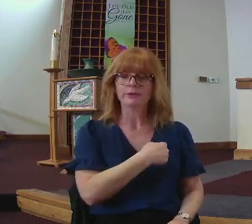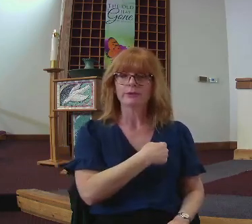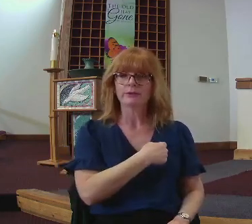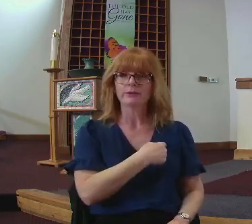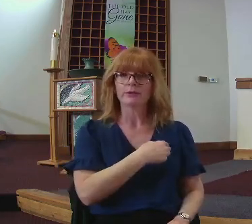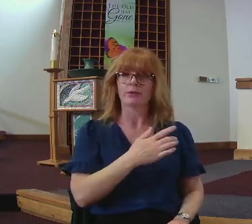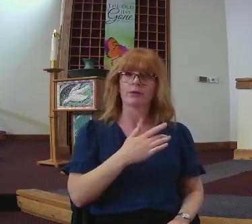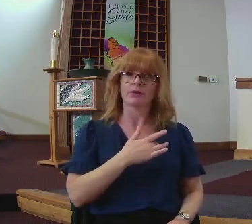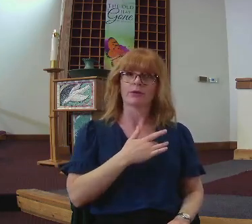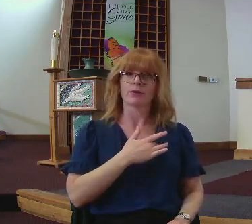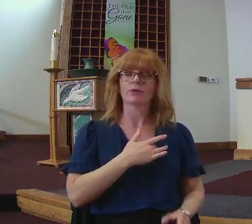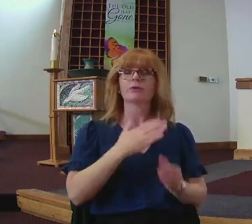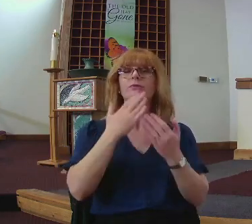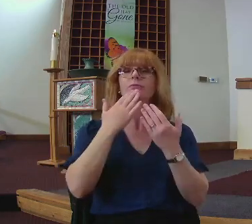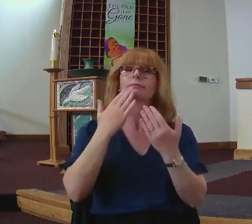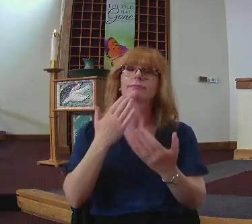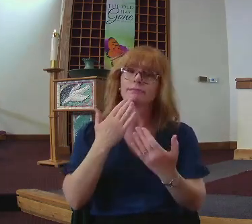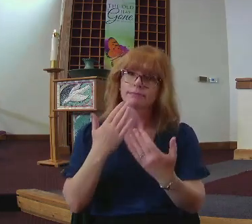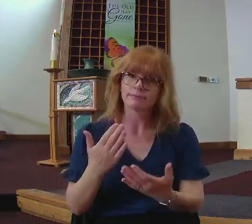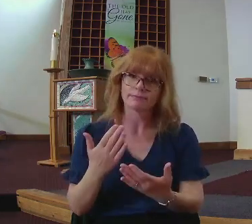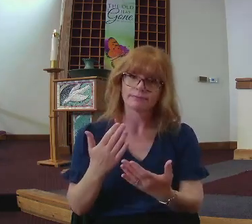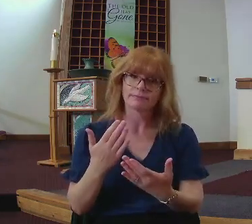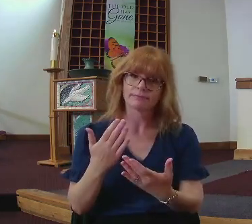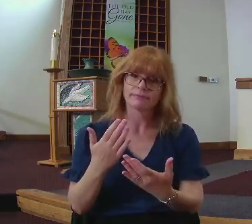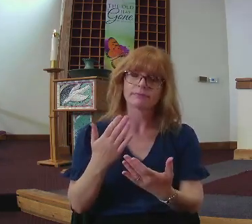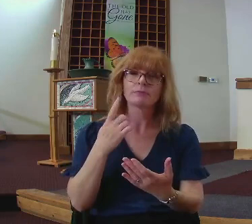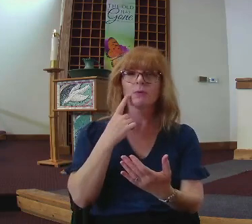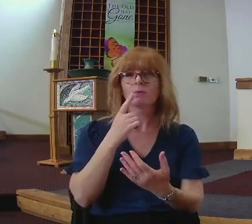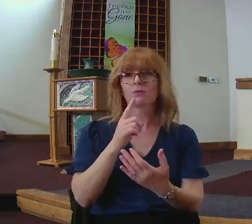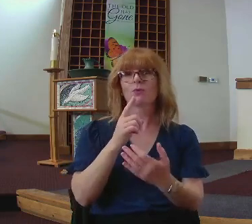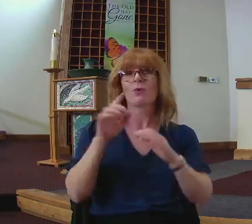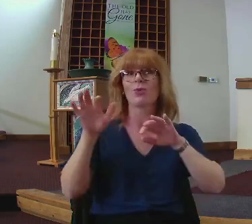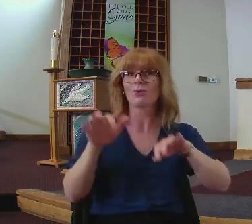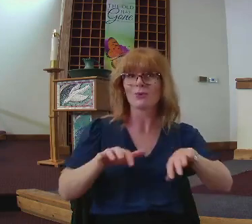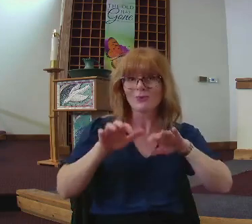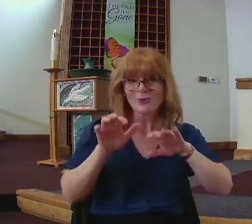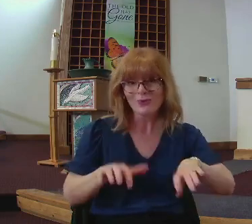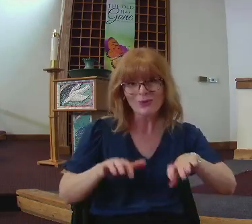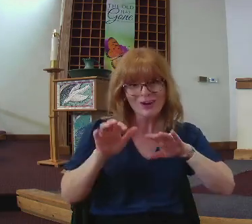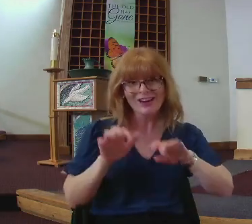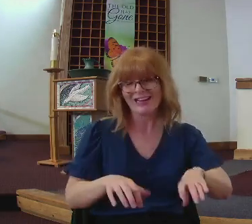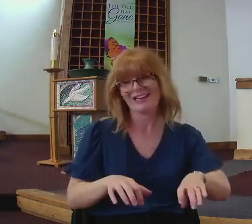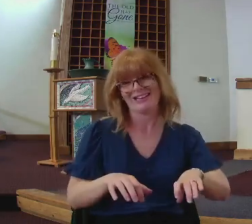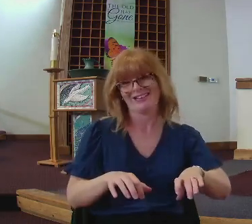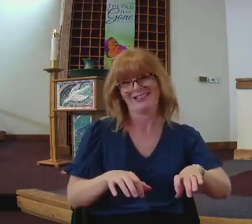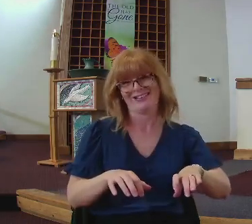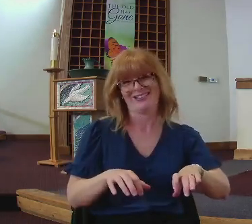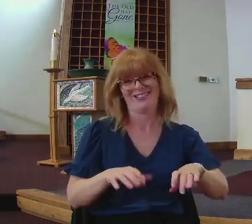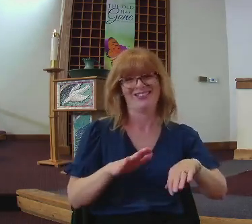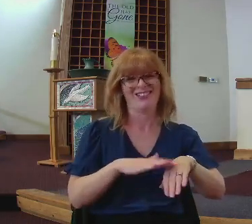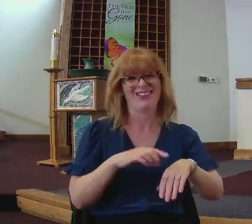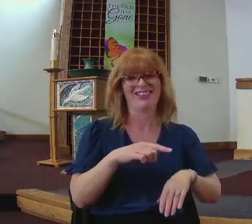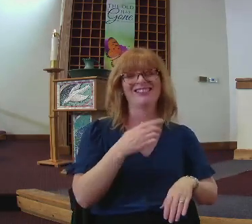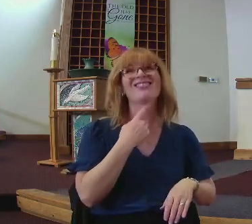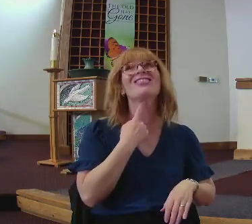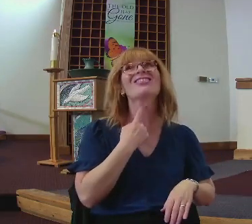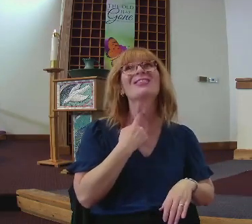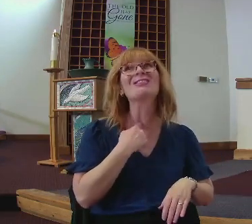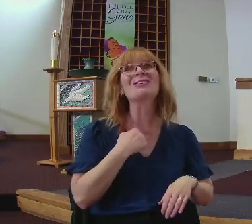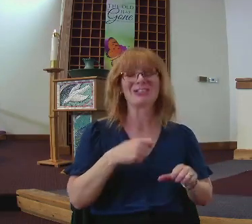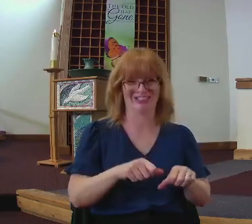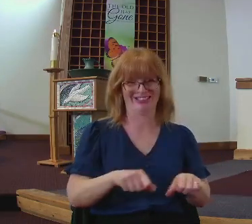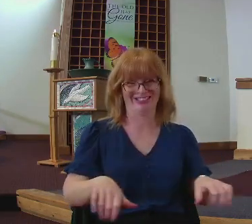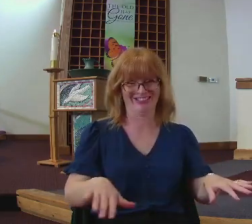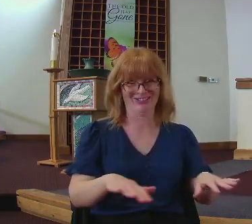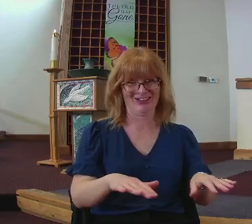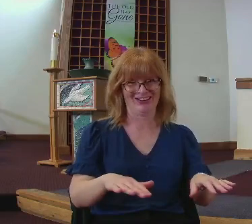God, our hearts are grateful for the rain that has fallen upon this thirsty ground